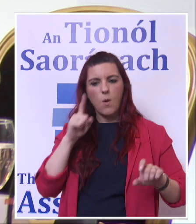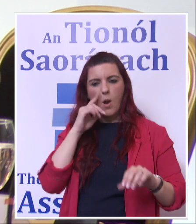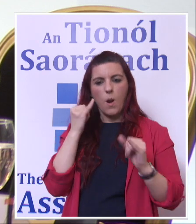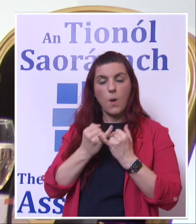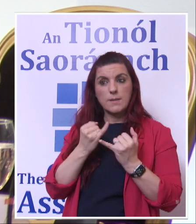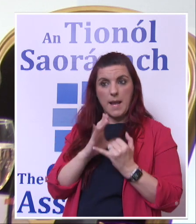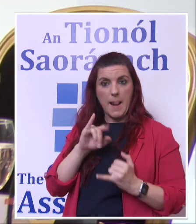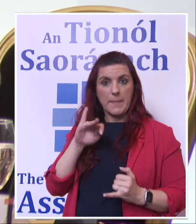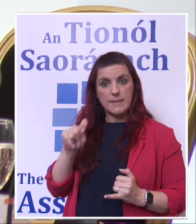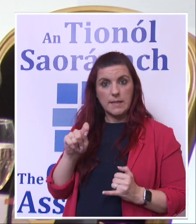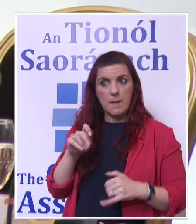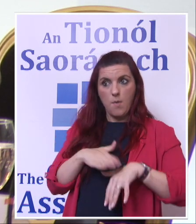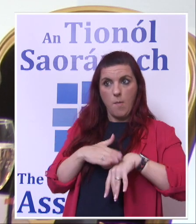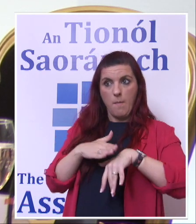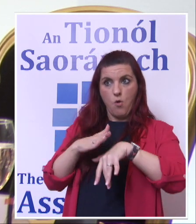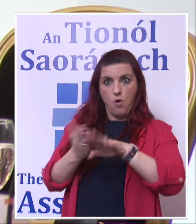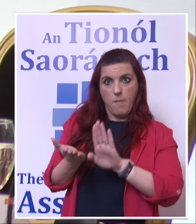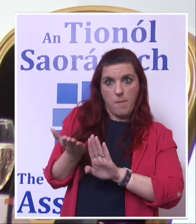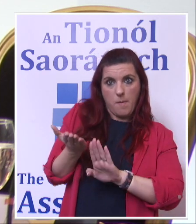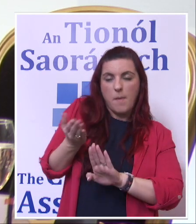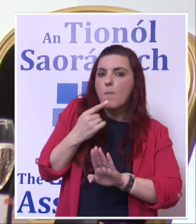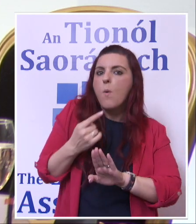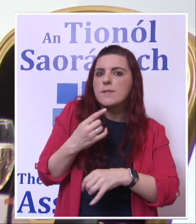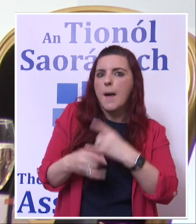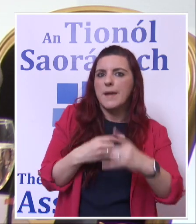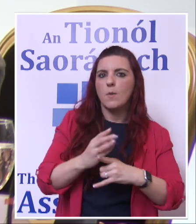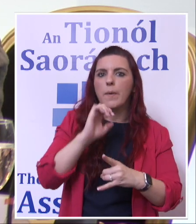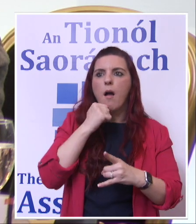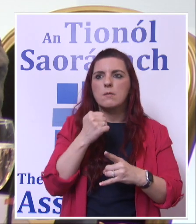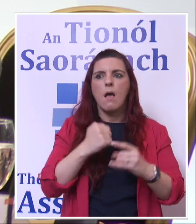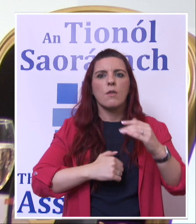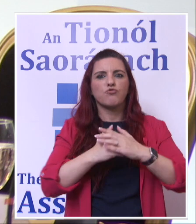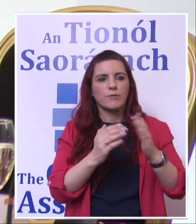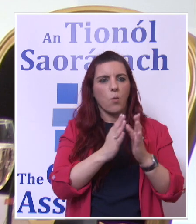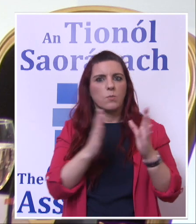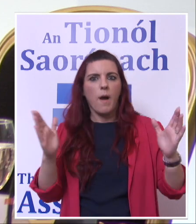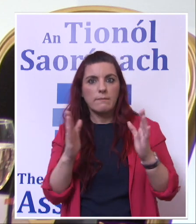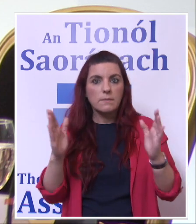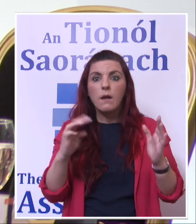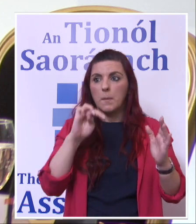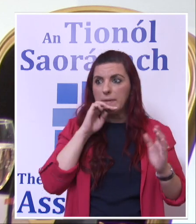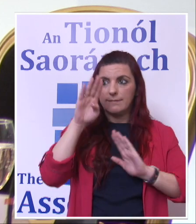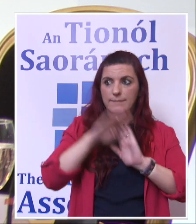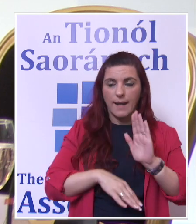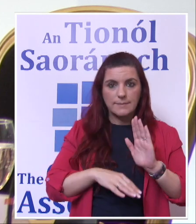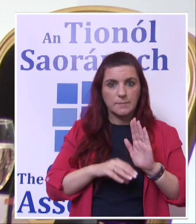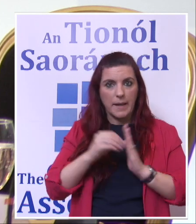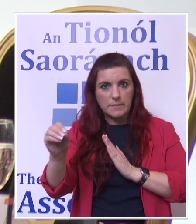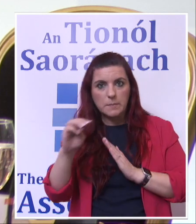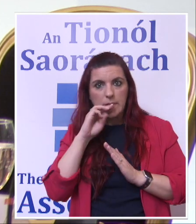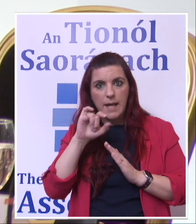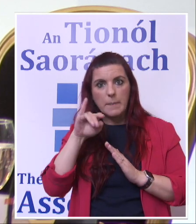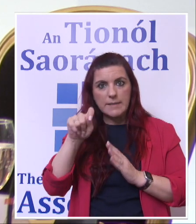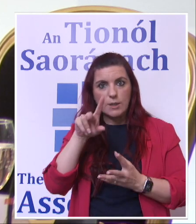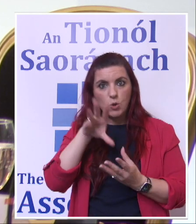local LPT was going up for people, but in actual fact, the LPT is going down. So